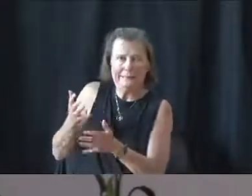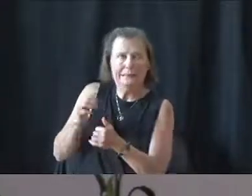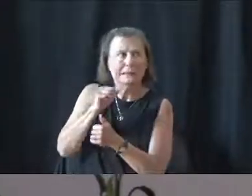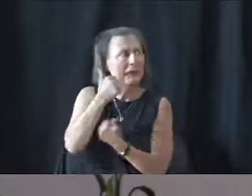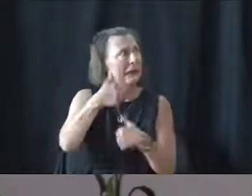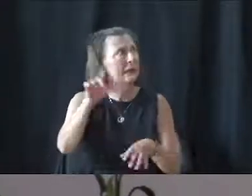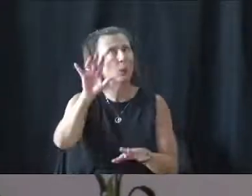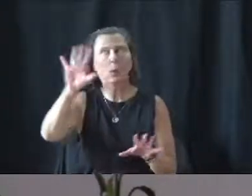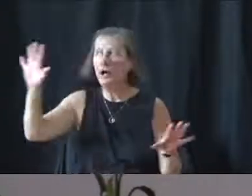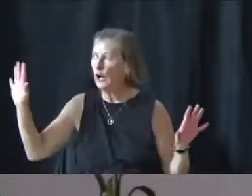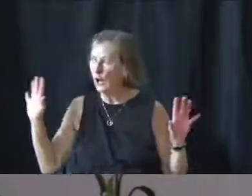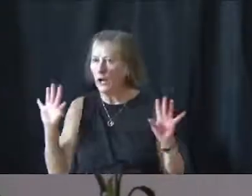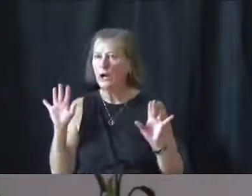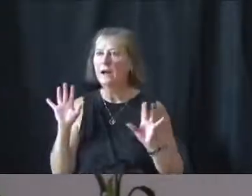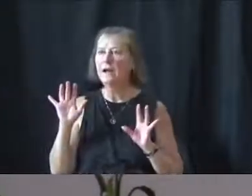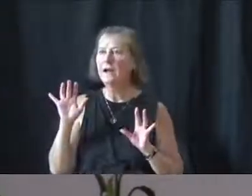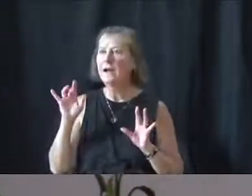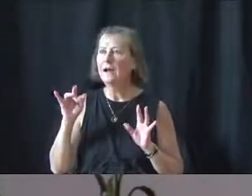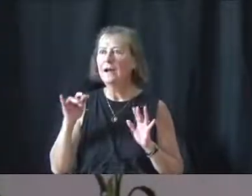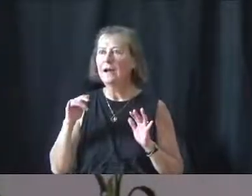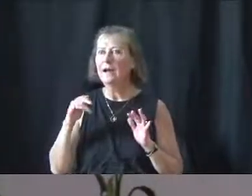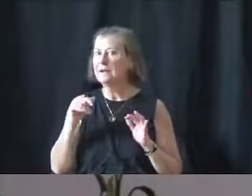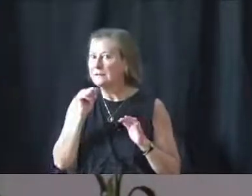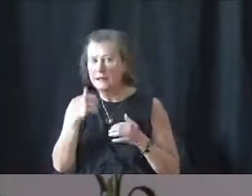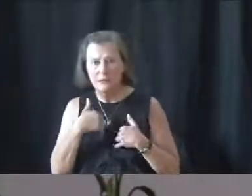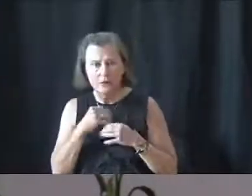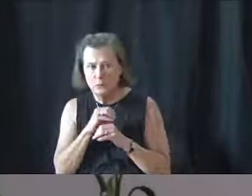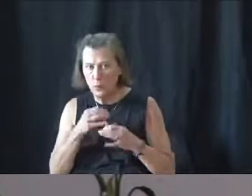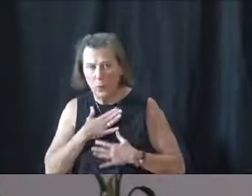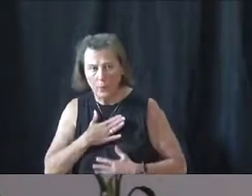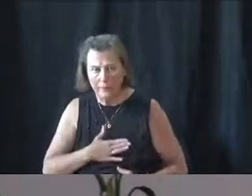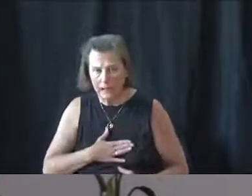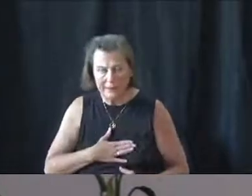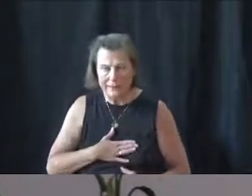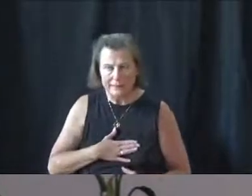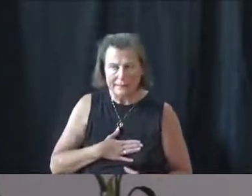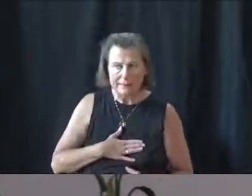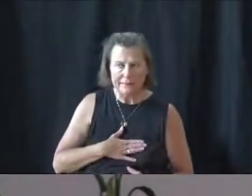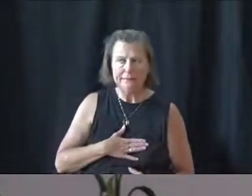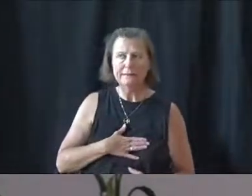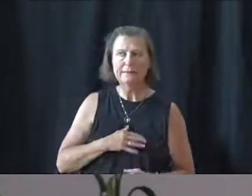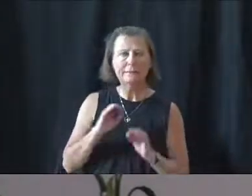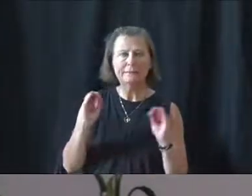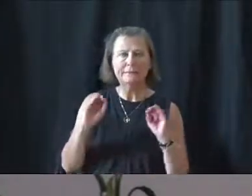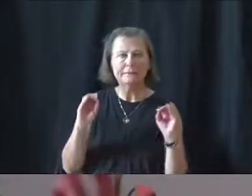particular. It hasn't a body, it isn't anybody.